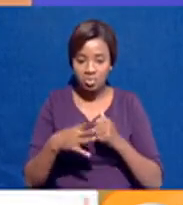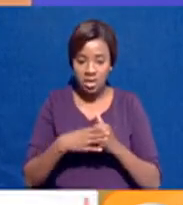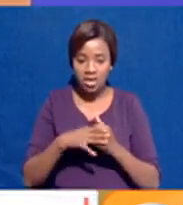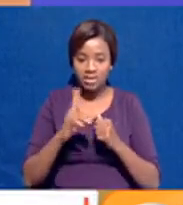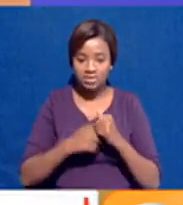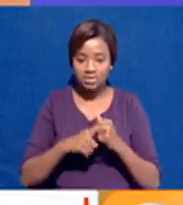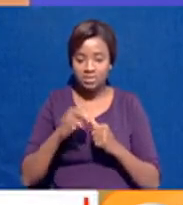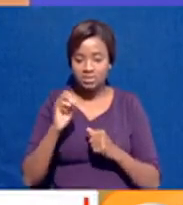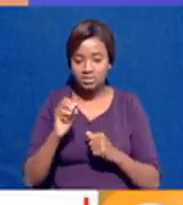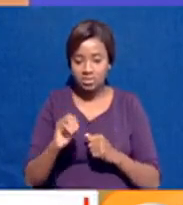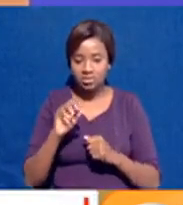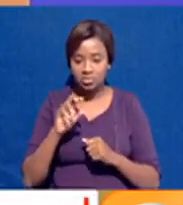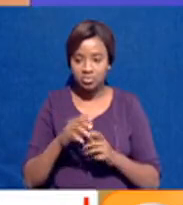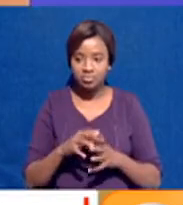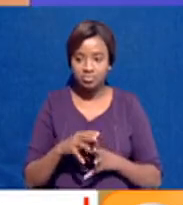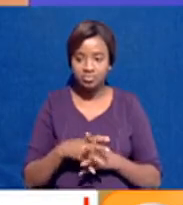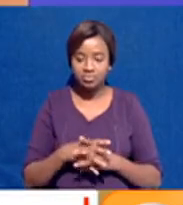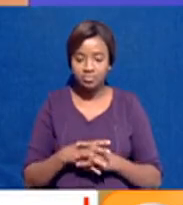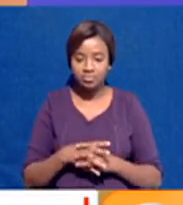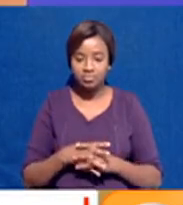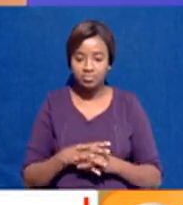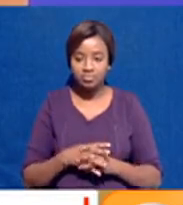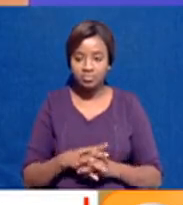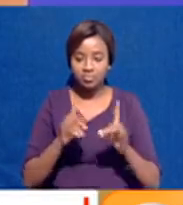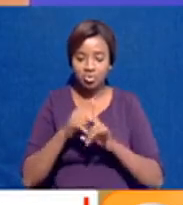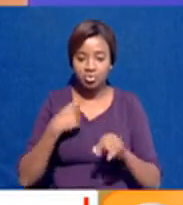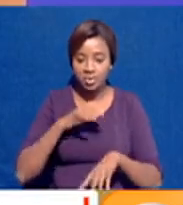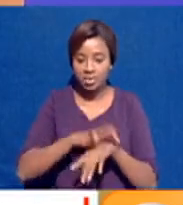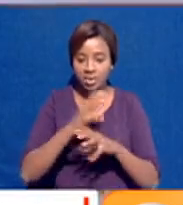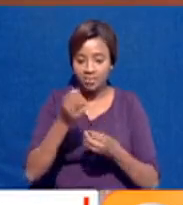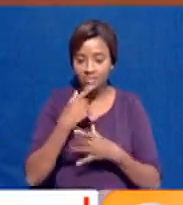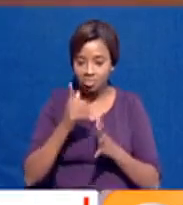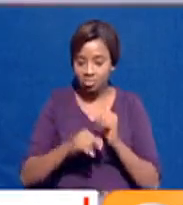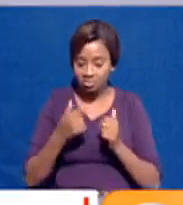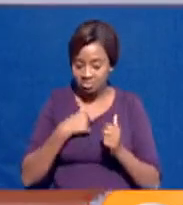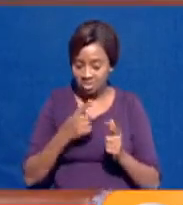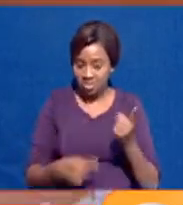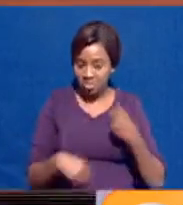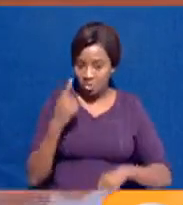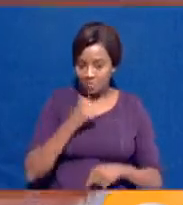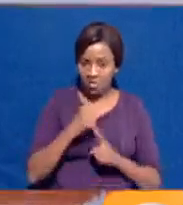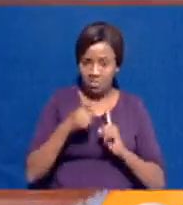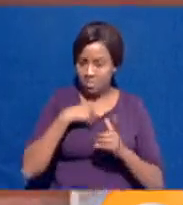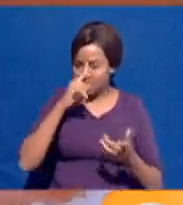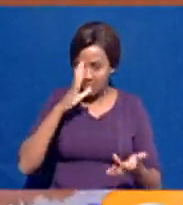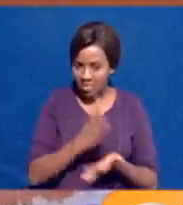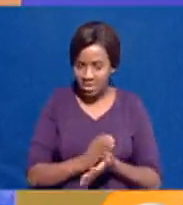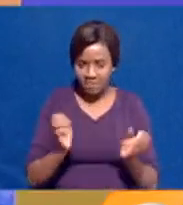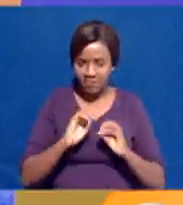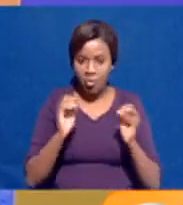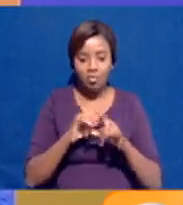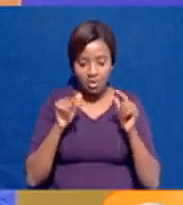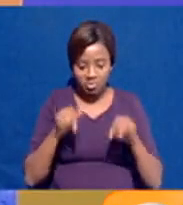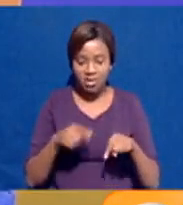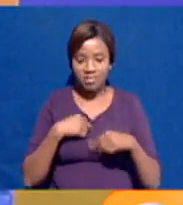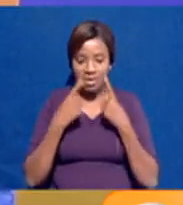29063. Of 13 predicts, na nikaambia mimi ndiye mshindi. Lakini sikuamini, lakini mimi nimejionea